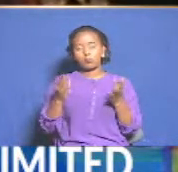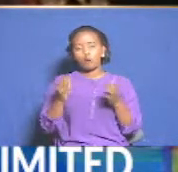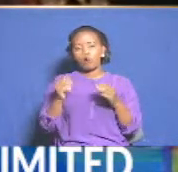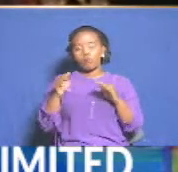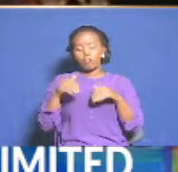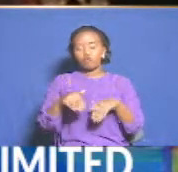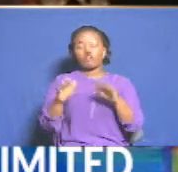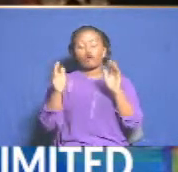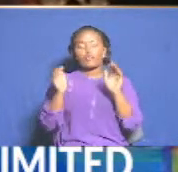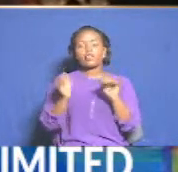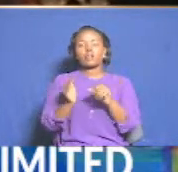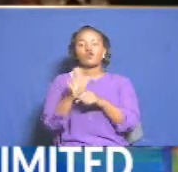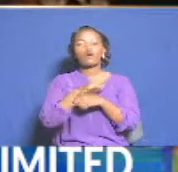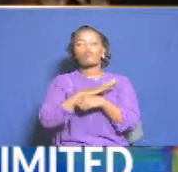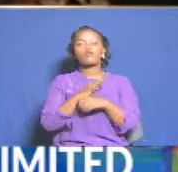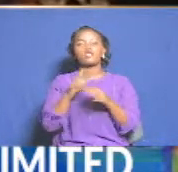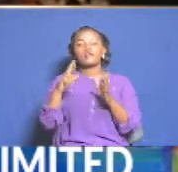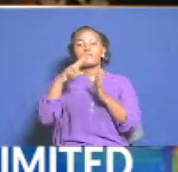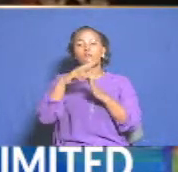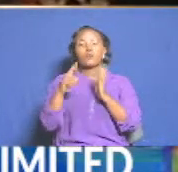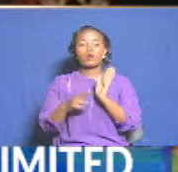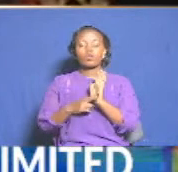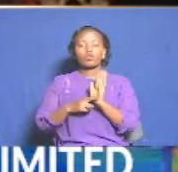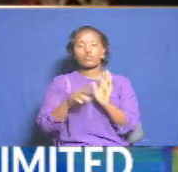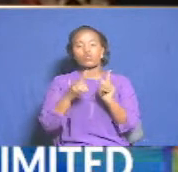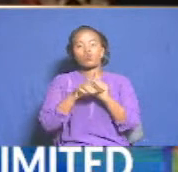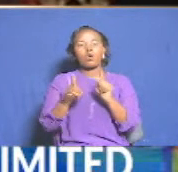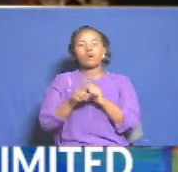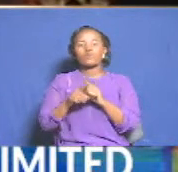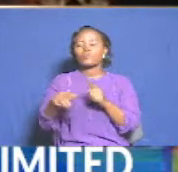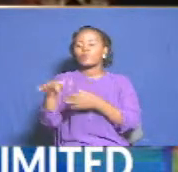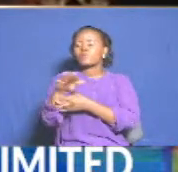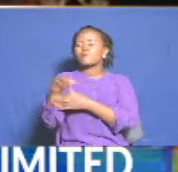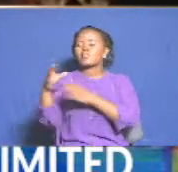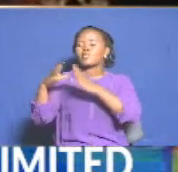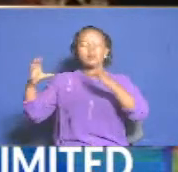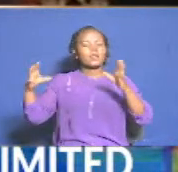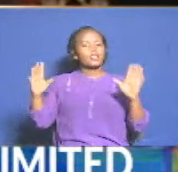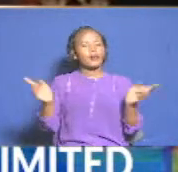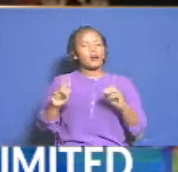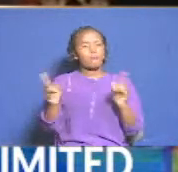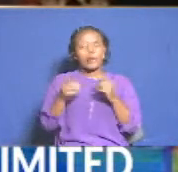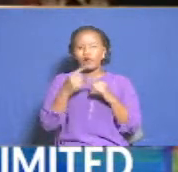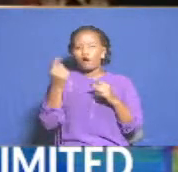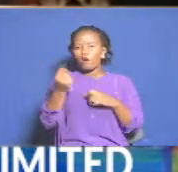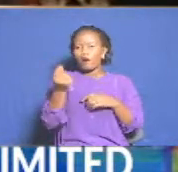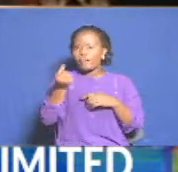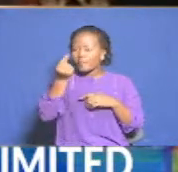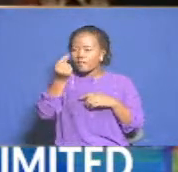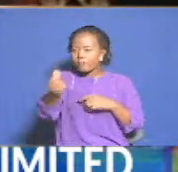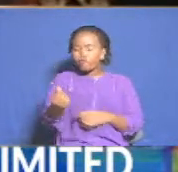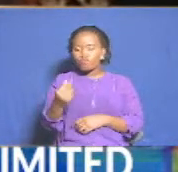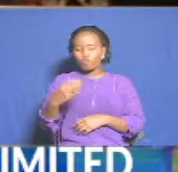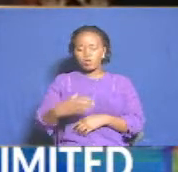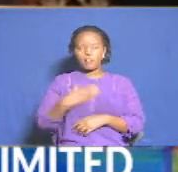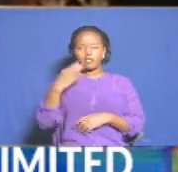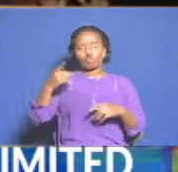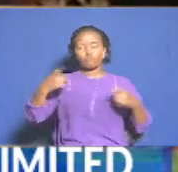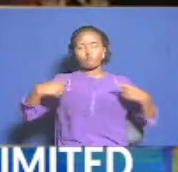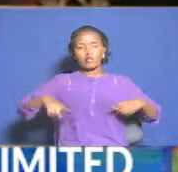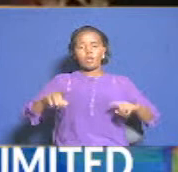containment protocol, and because of also limitation of space, only a small number of dignitaries will be allowed into the next